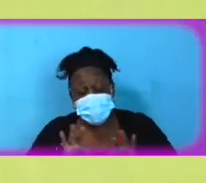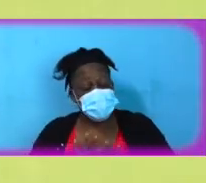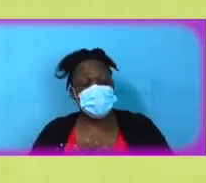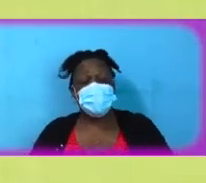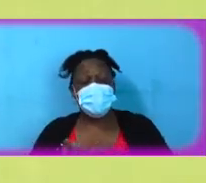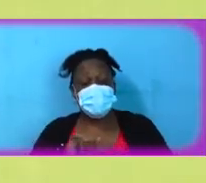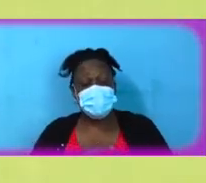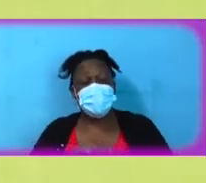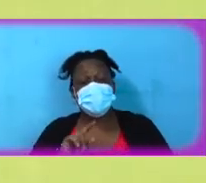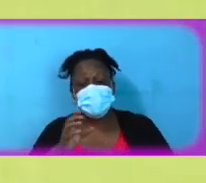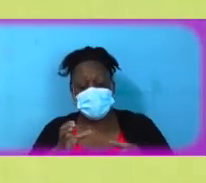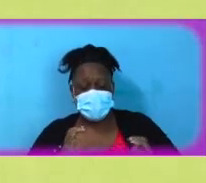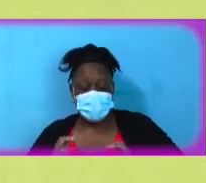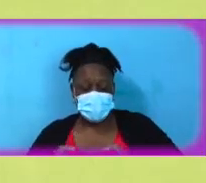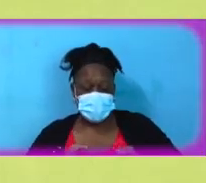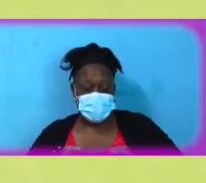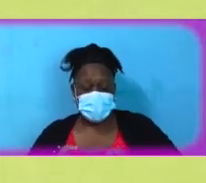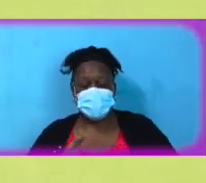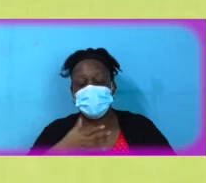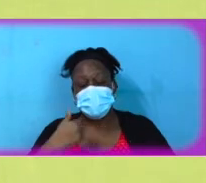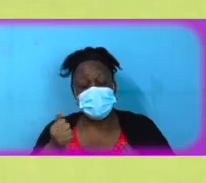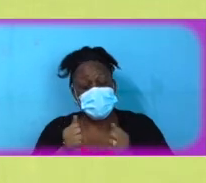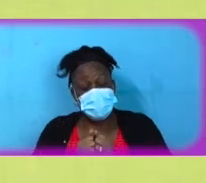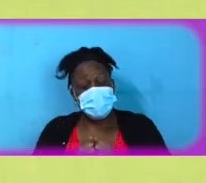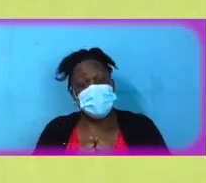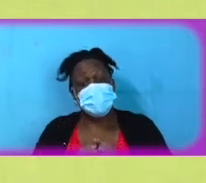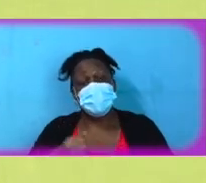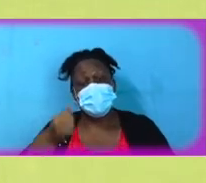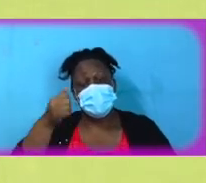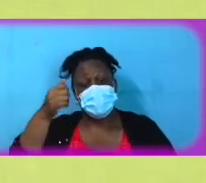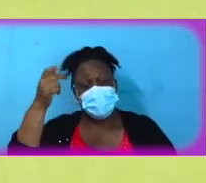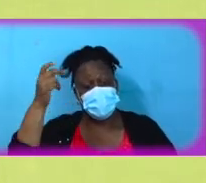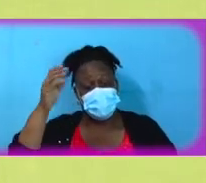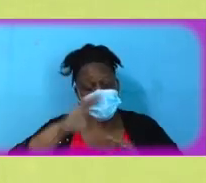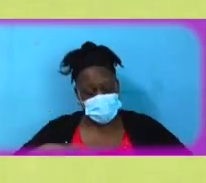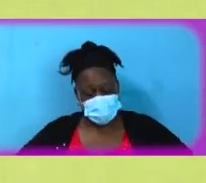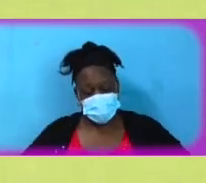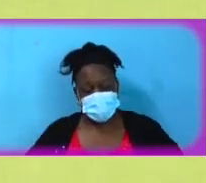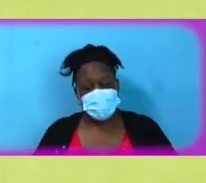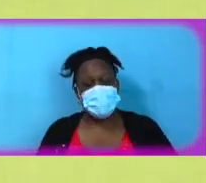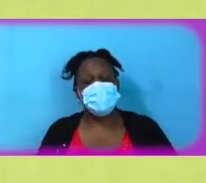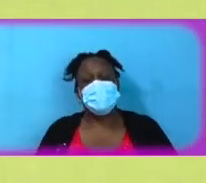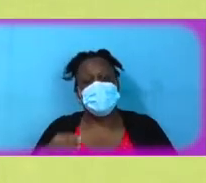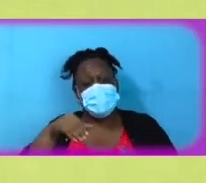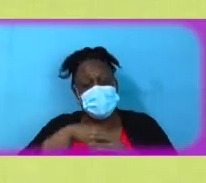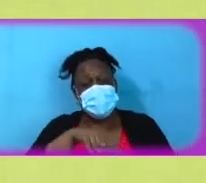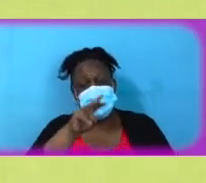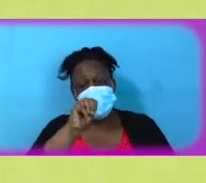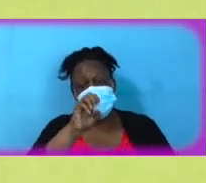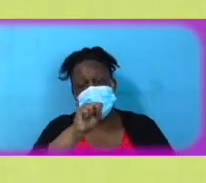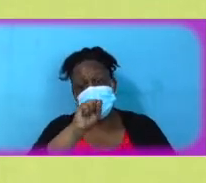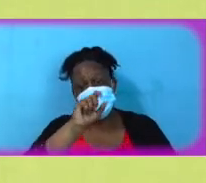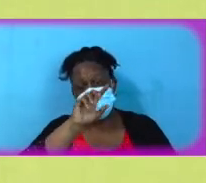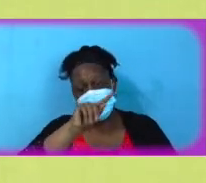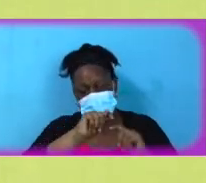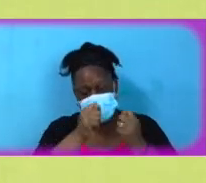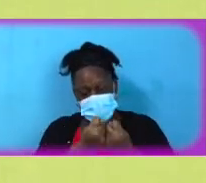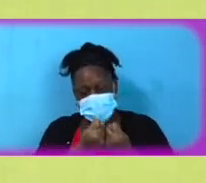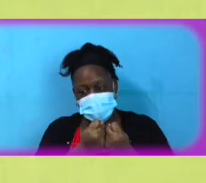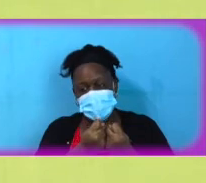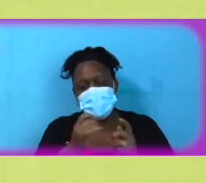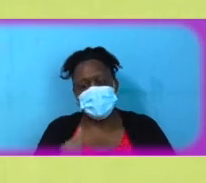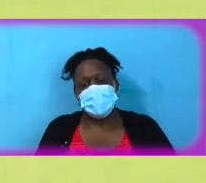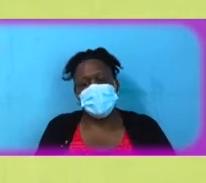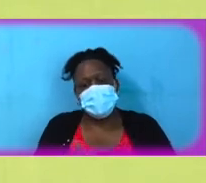no means a normal education situation, it is critically important to engage your students through the